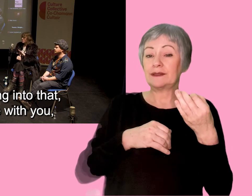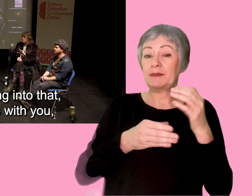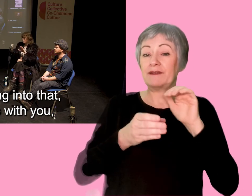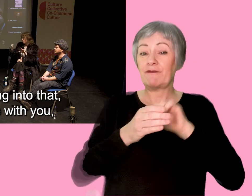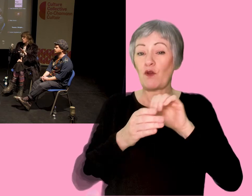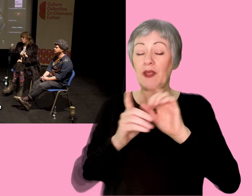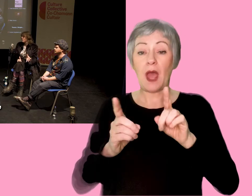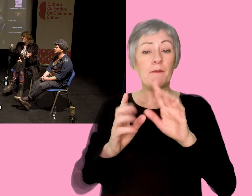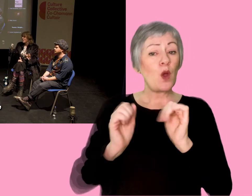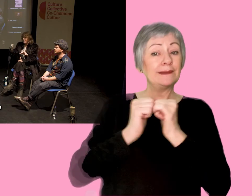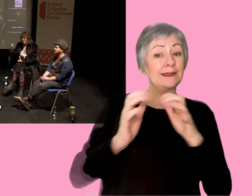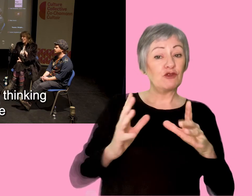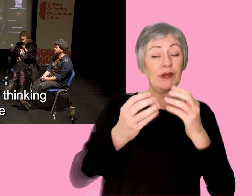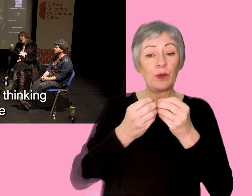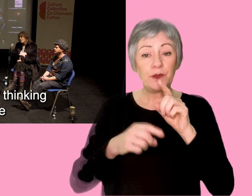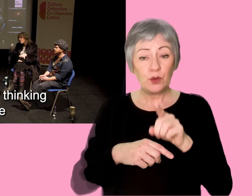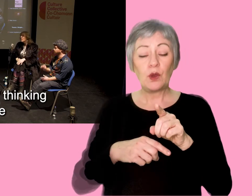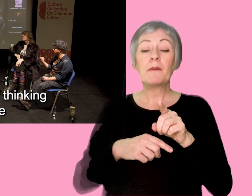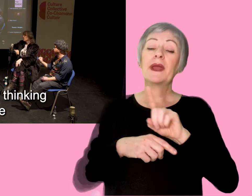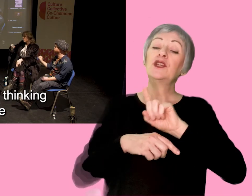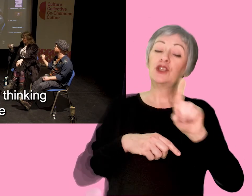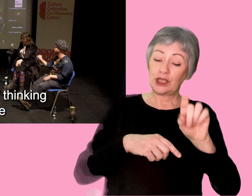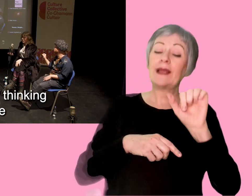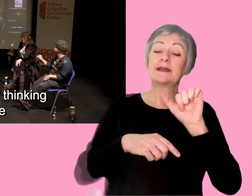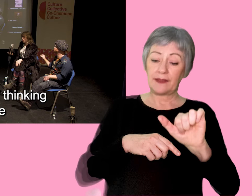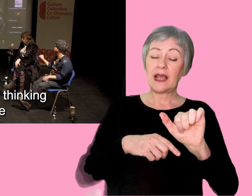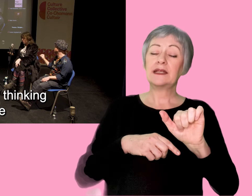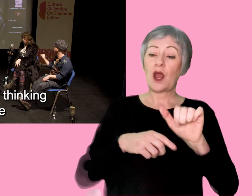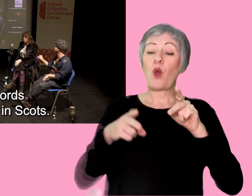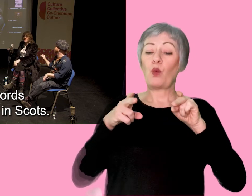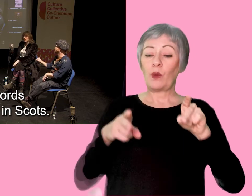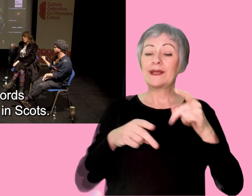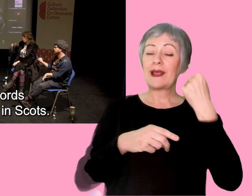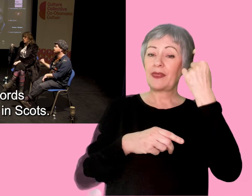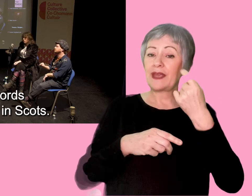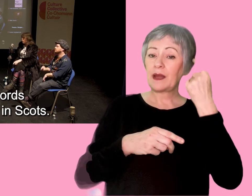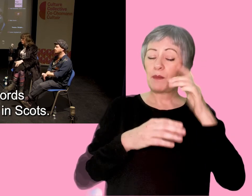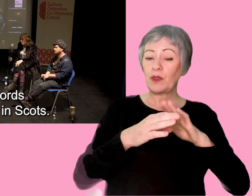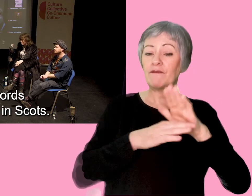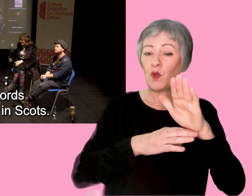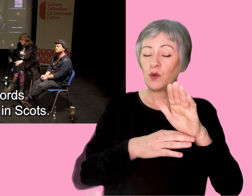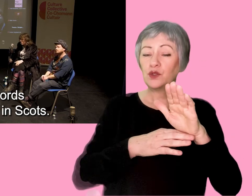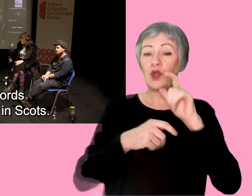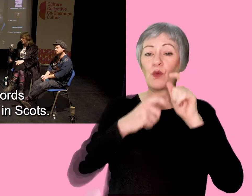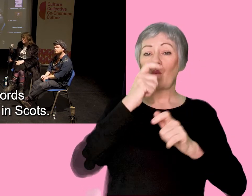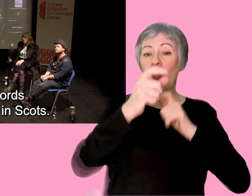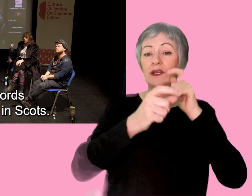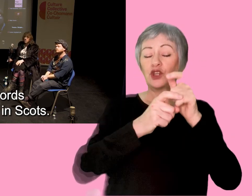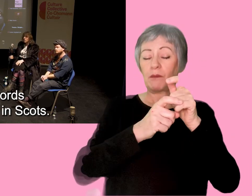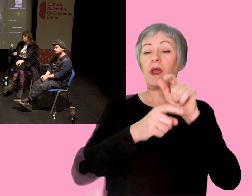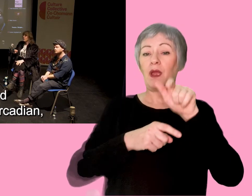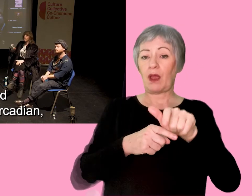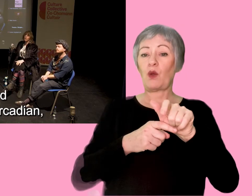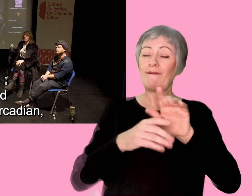not to disagree with you, but to say yes, and these are ways of thinking about the future, because there's words for future technologies in